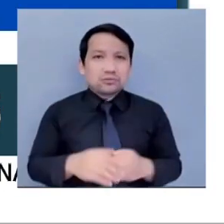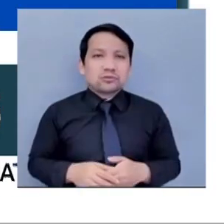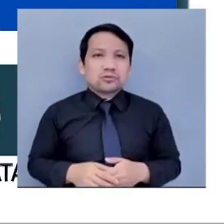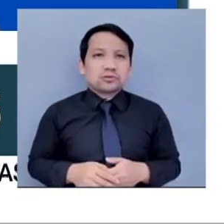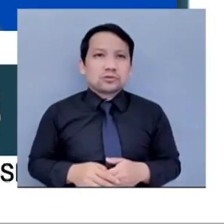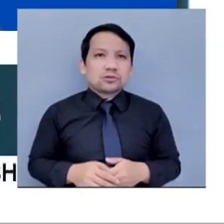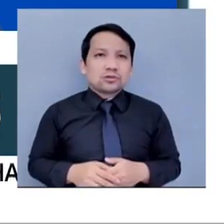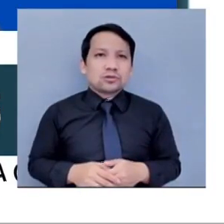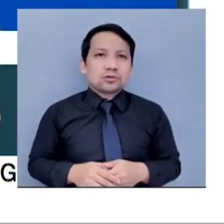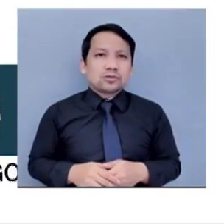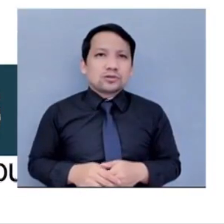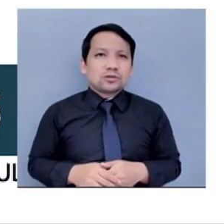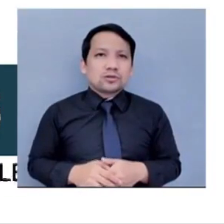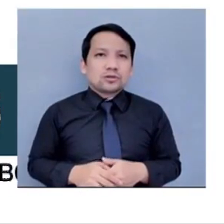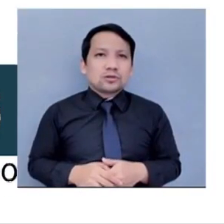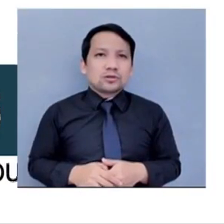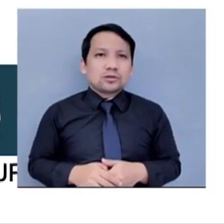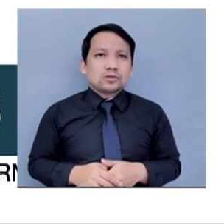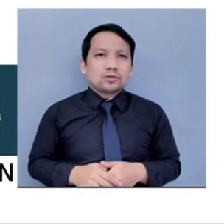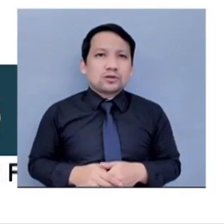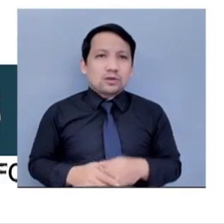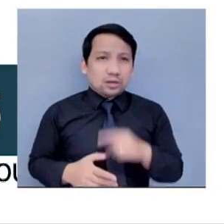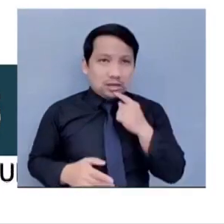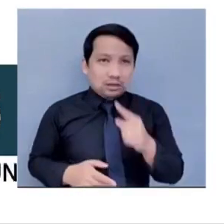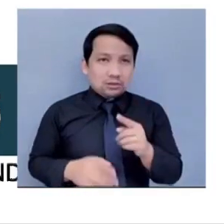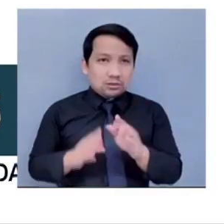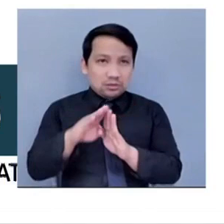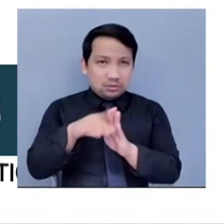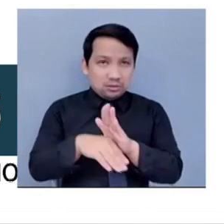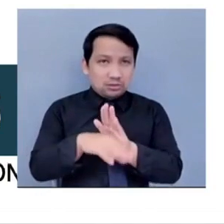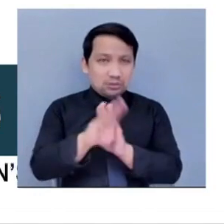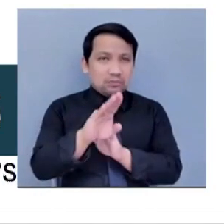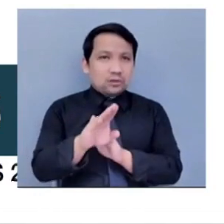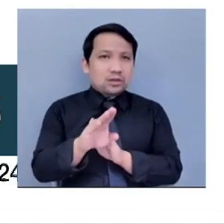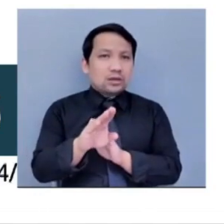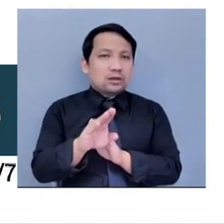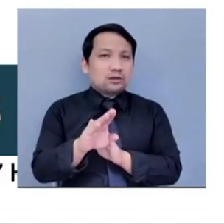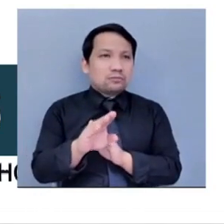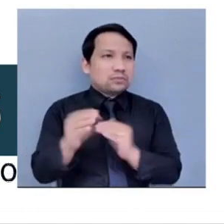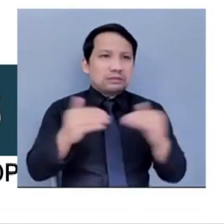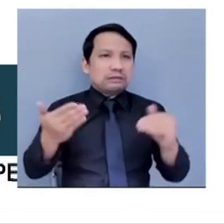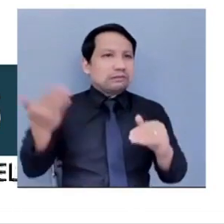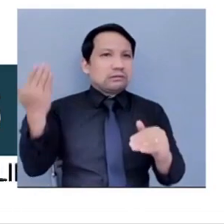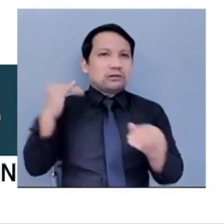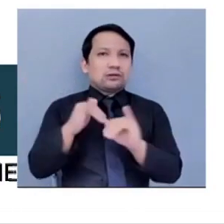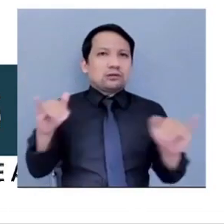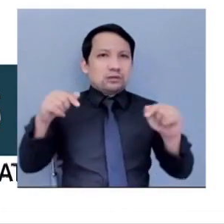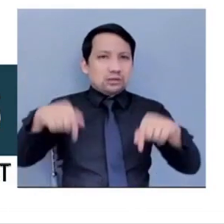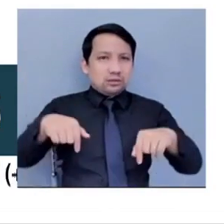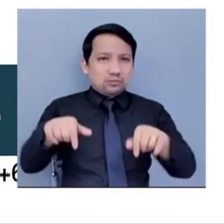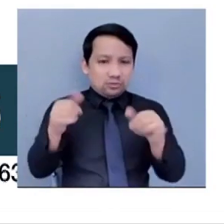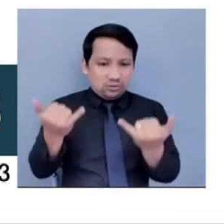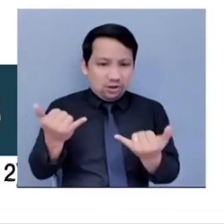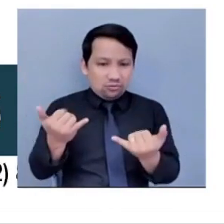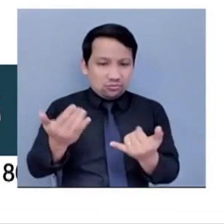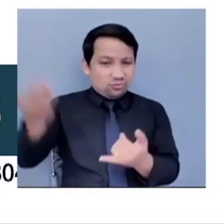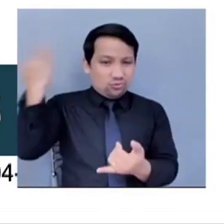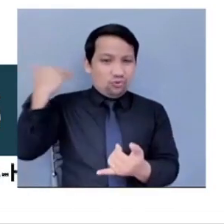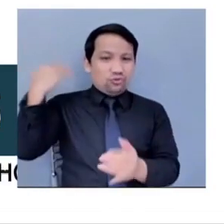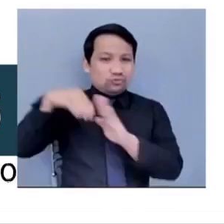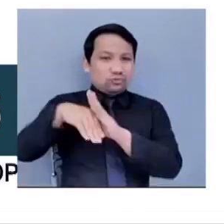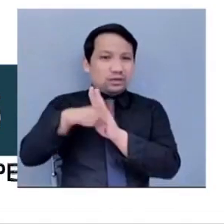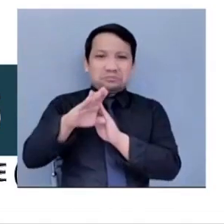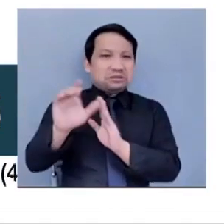effects. Right, but inflation wasn't as high as inflation is at this point during that